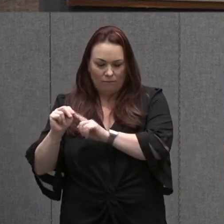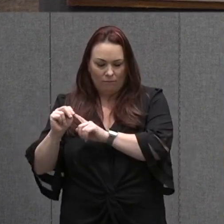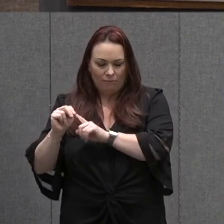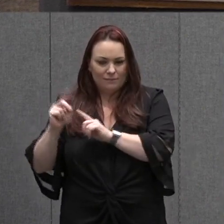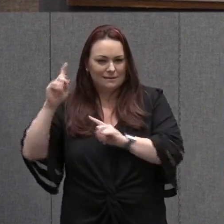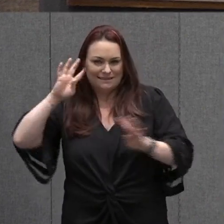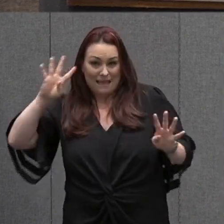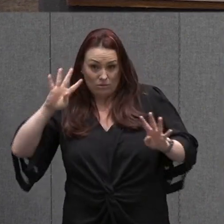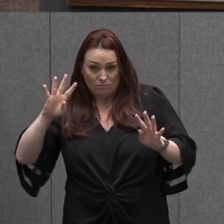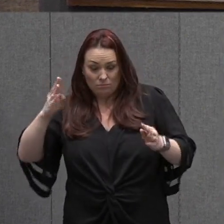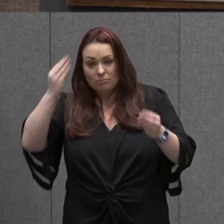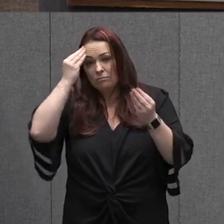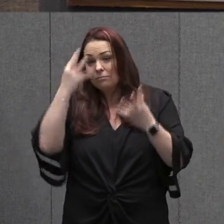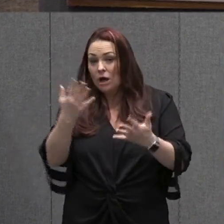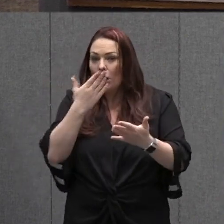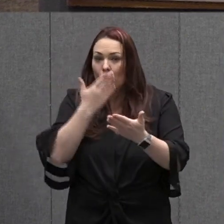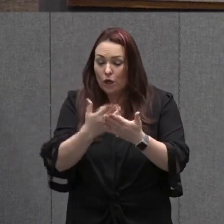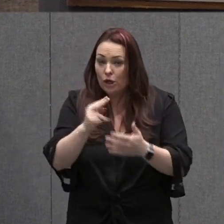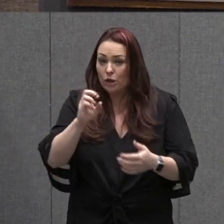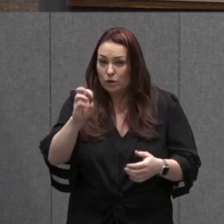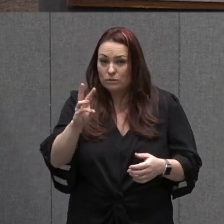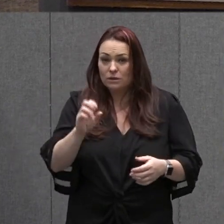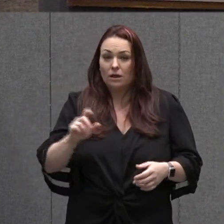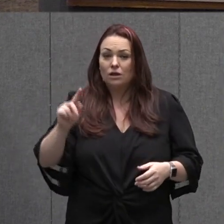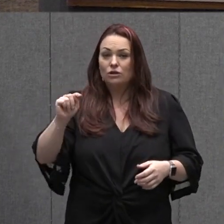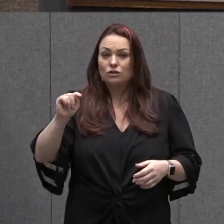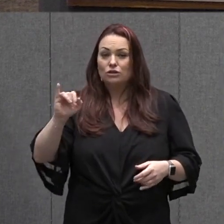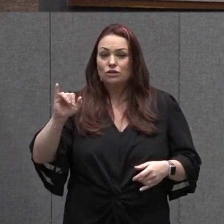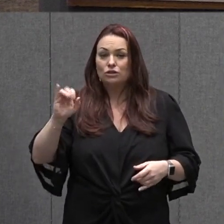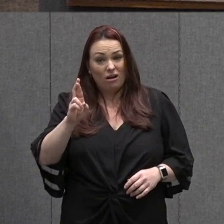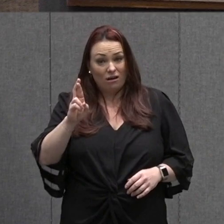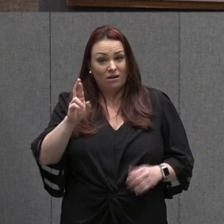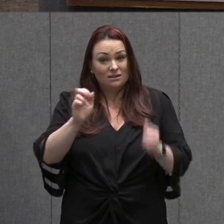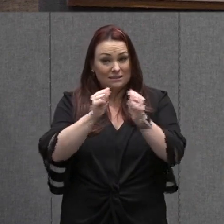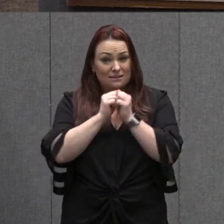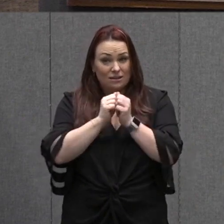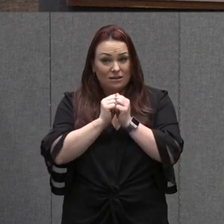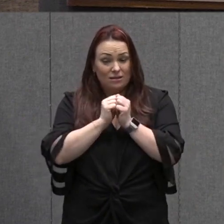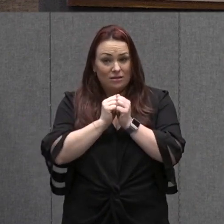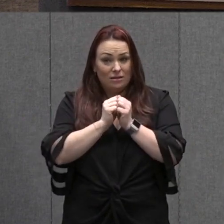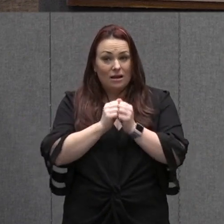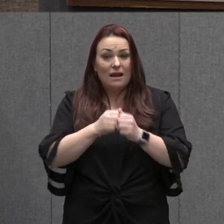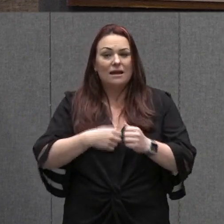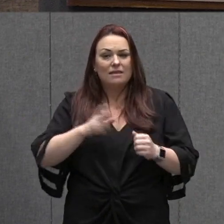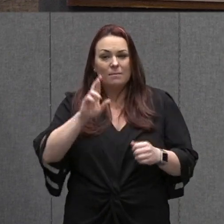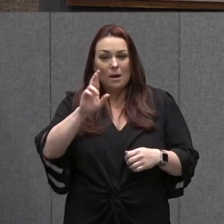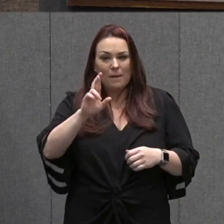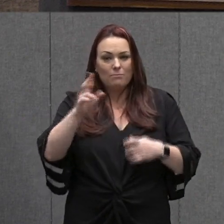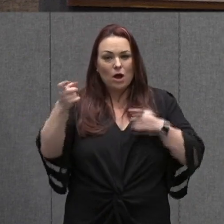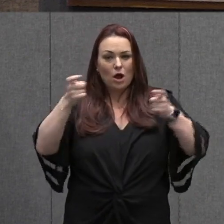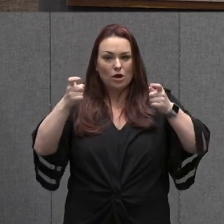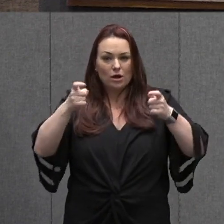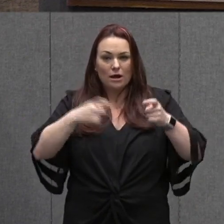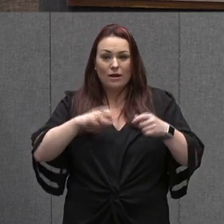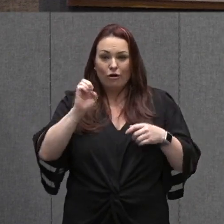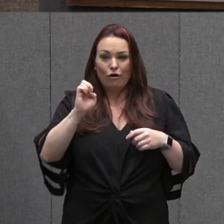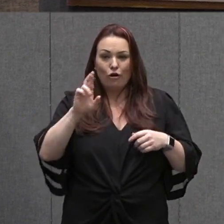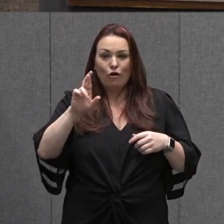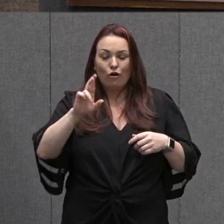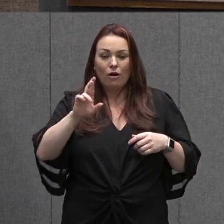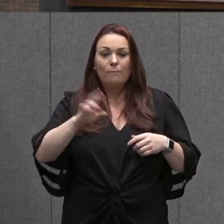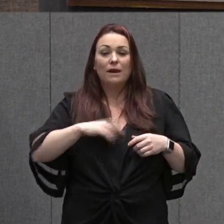money, and our dandelion seeds dispersed their seeds, moved them around. Let's